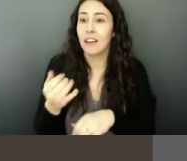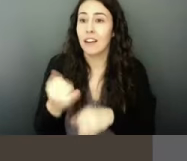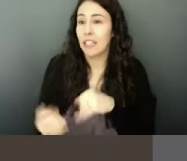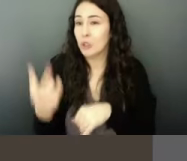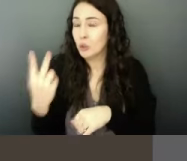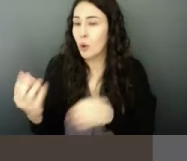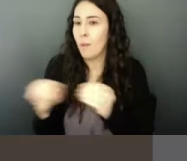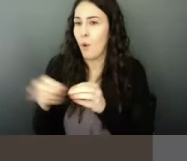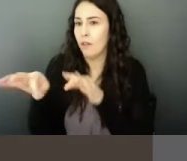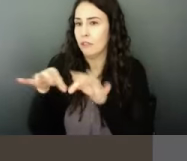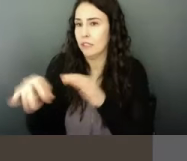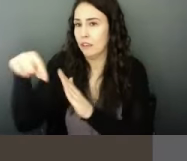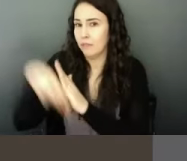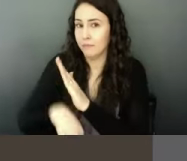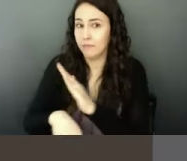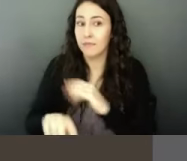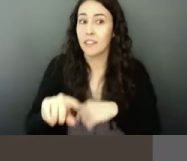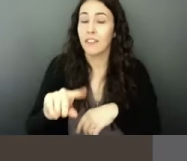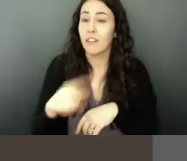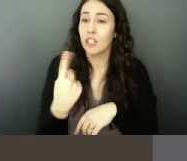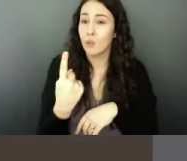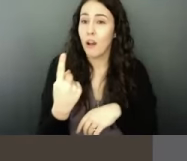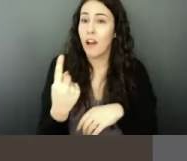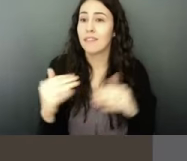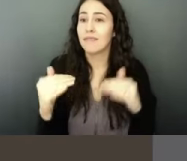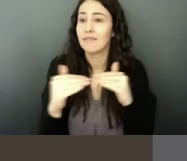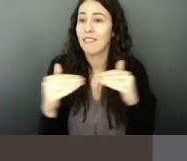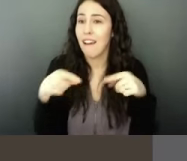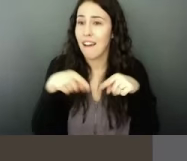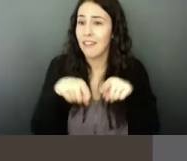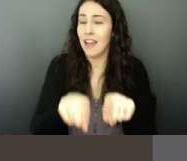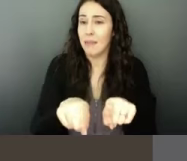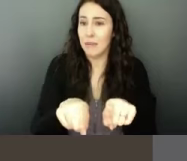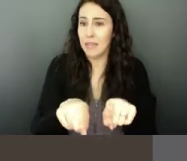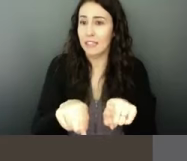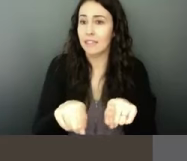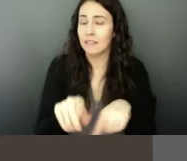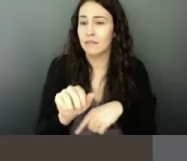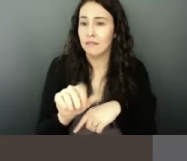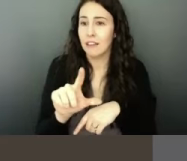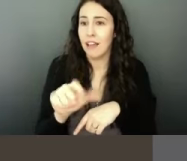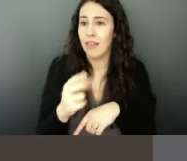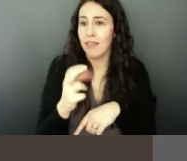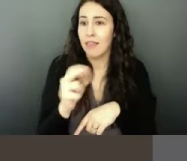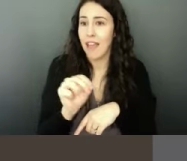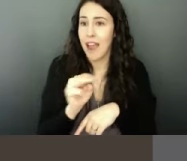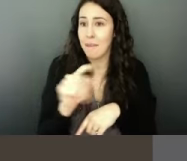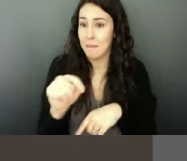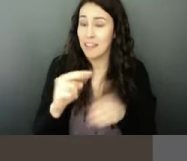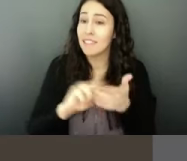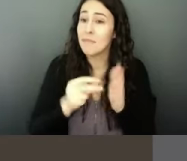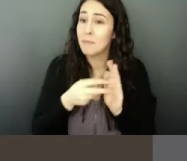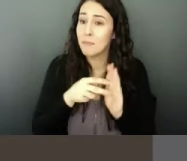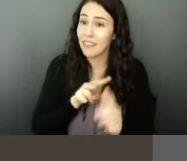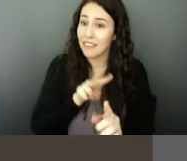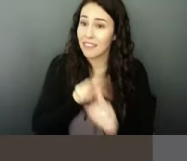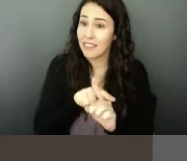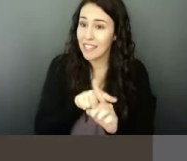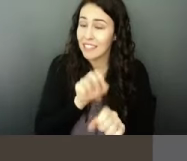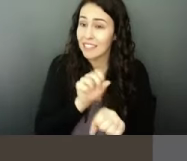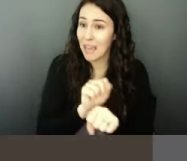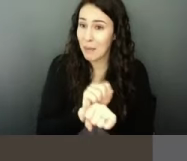is alignment, and that's probably something most of us already are familiar with and that we're doing. And so this means that the assignment is aligned with the